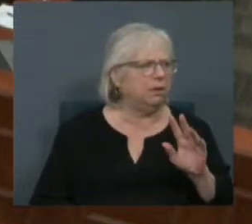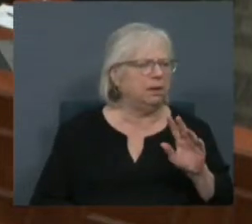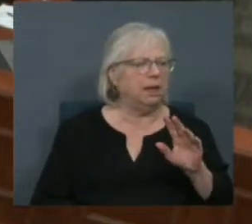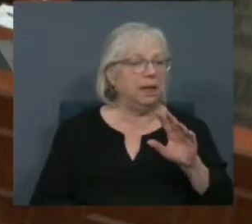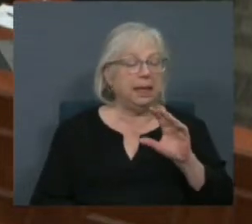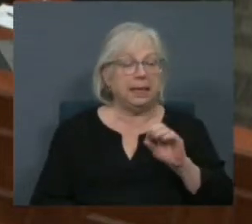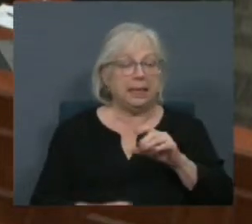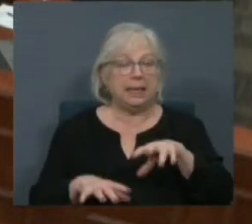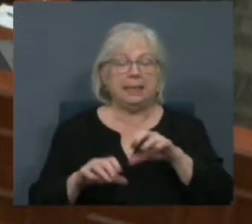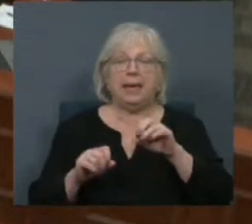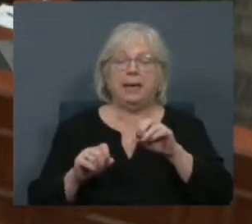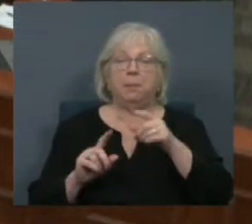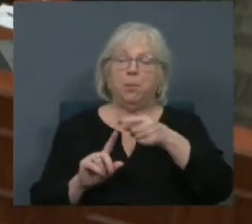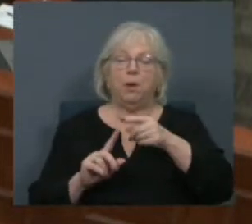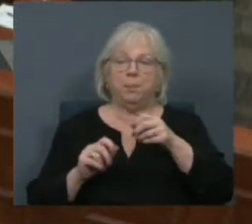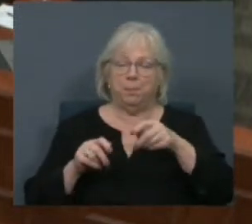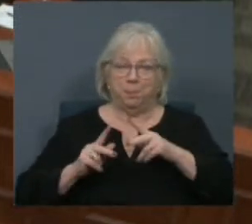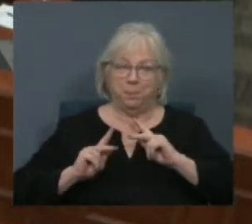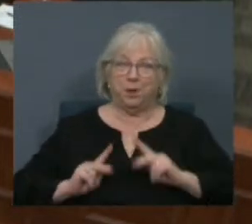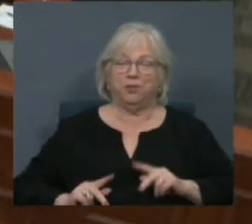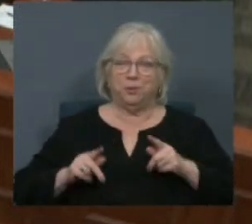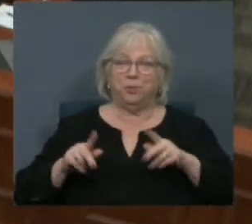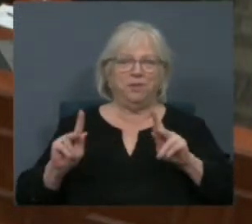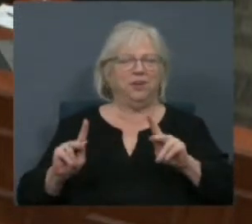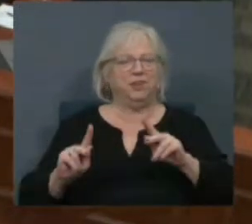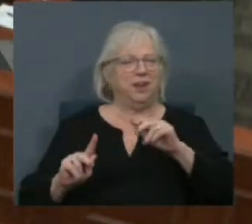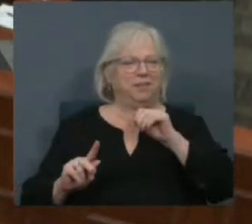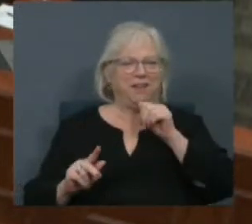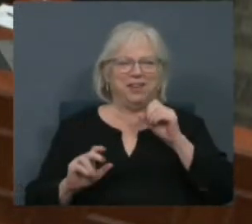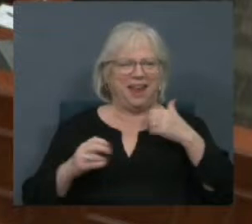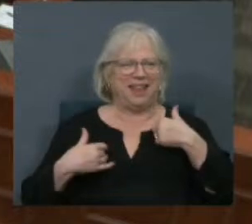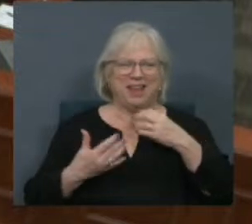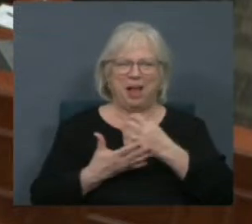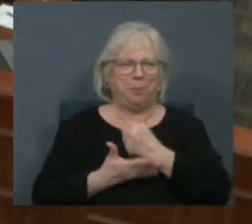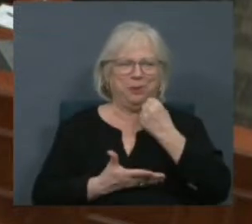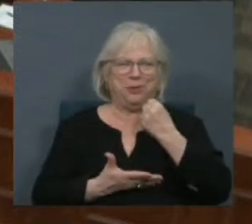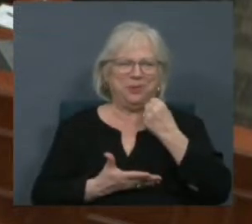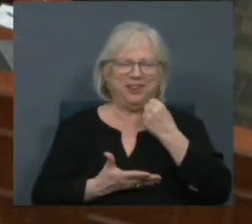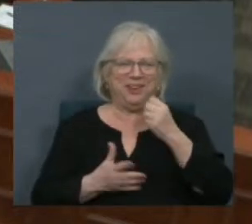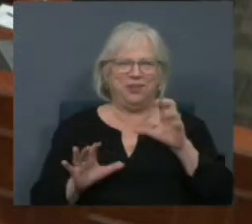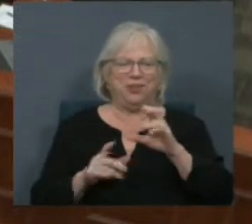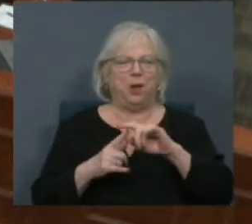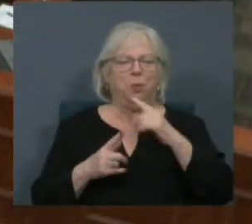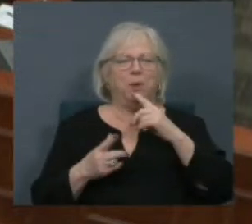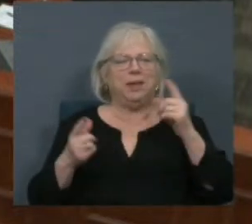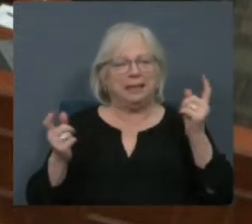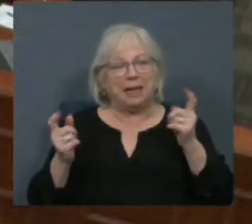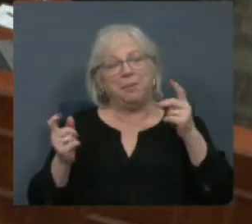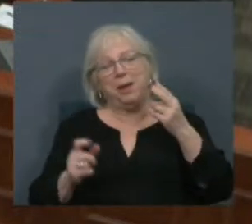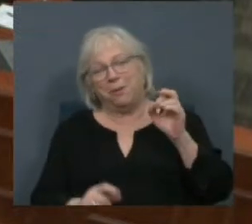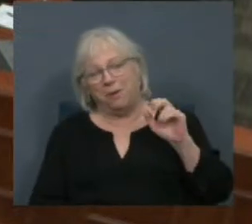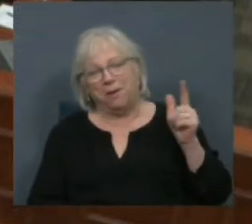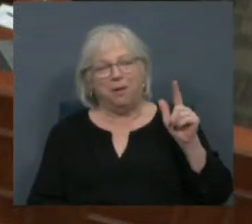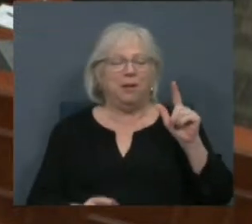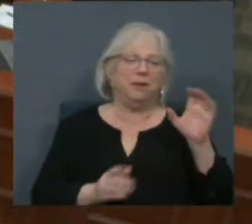Can I take a point of personal privilege? I hadn't got the opportunity to do this. I know when we celebrate Hall and